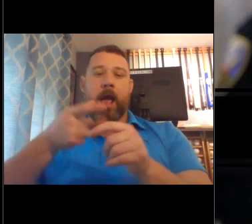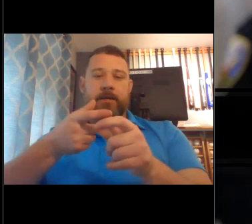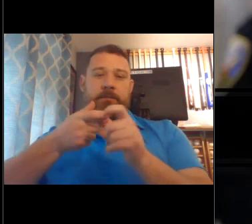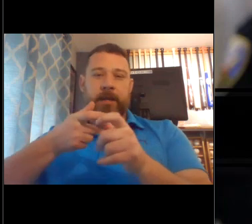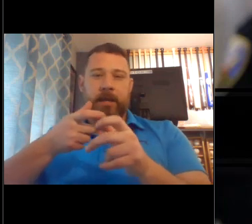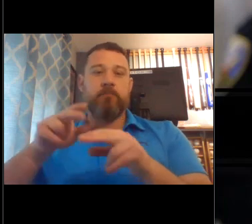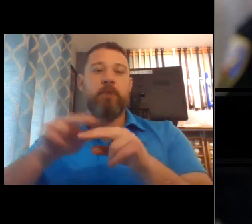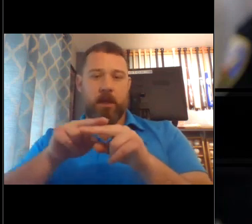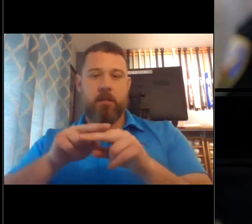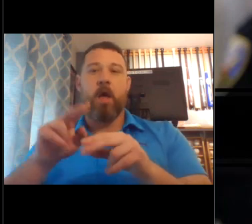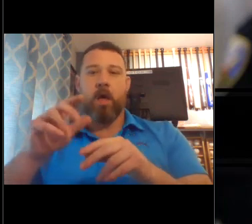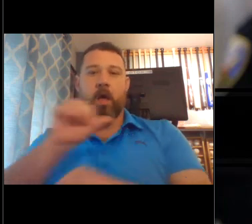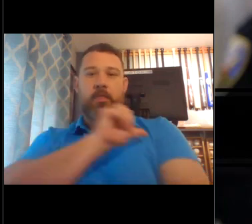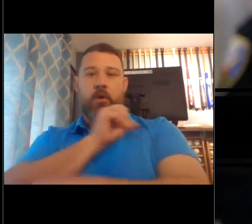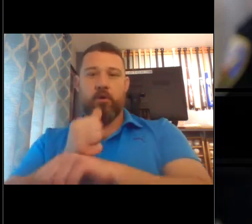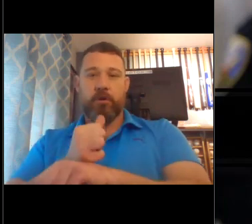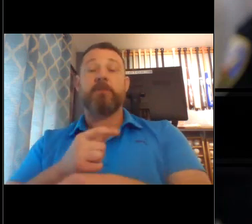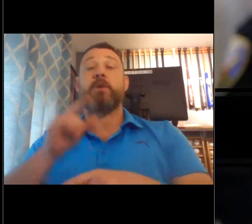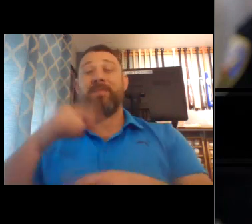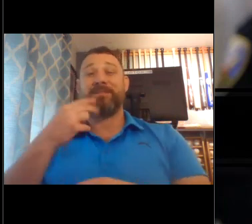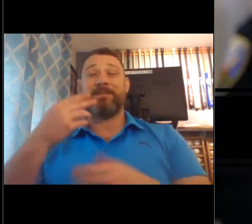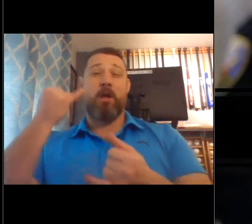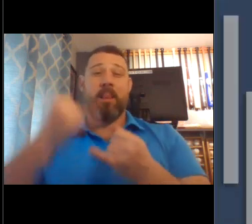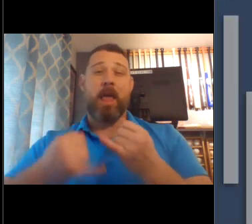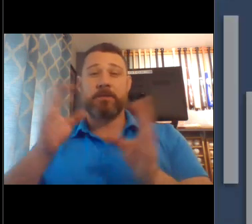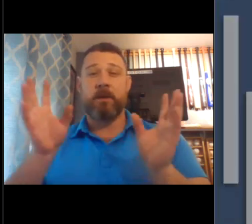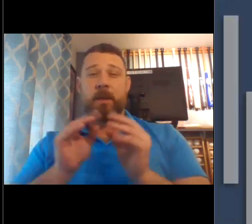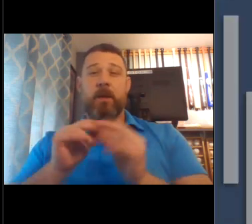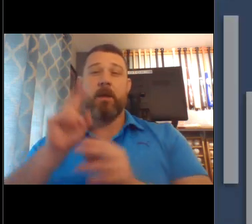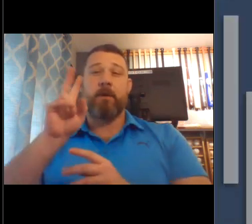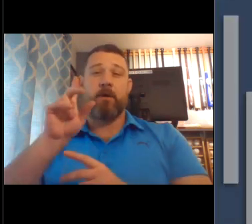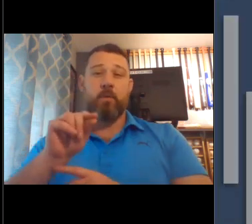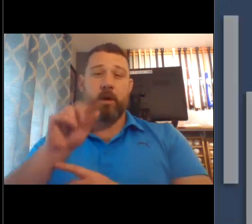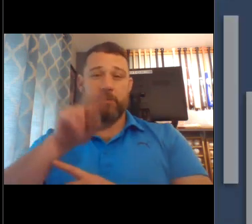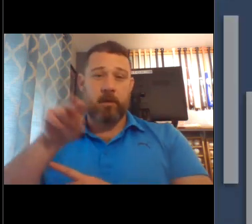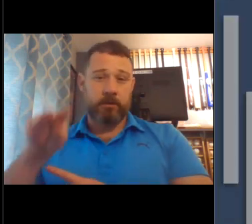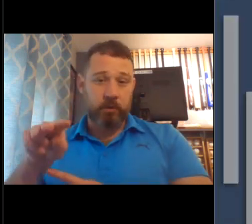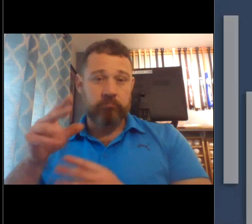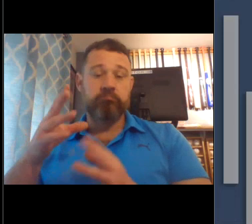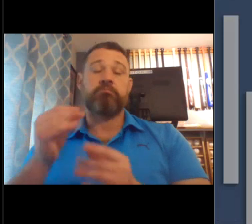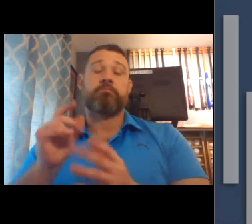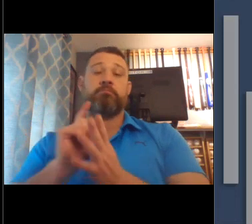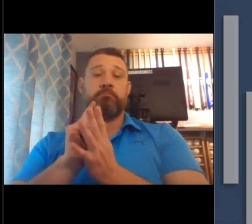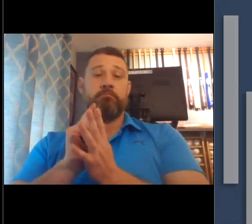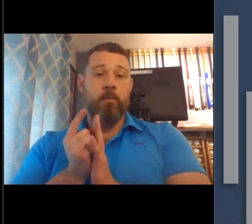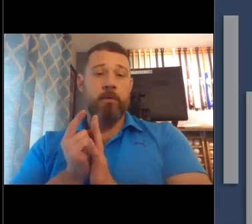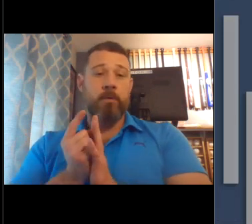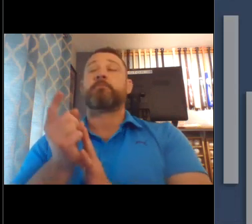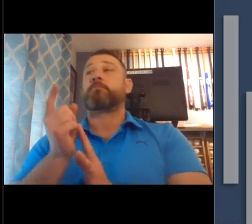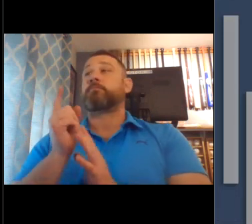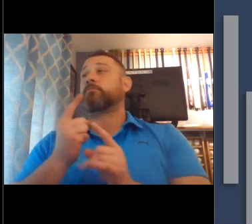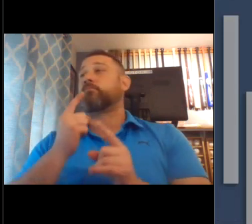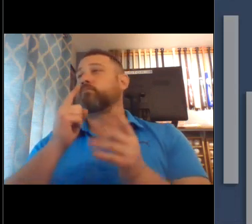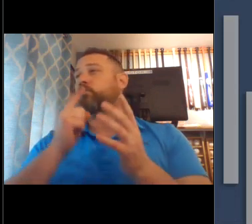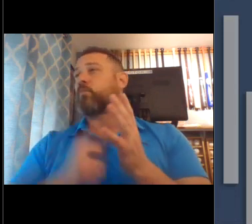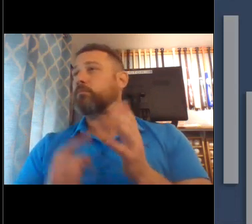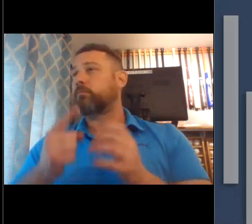Commissioners, as this is our last meeting of 2022, I'd like to take a moment to reflect on what the commission has accomplished in a busy